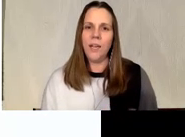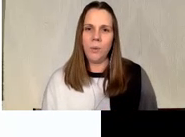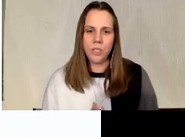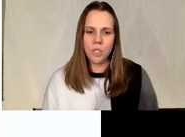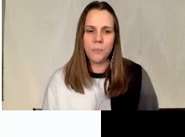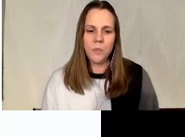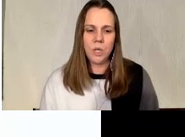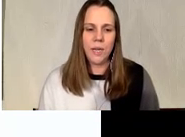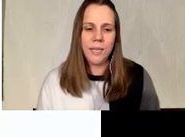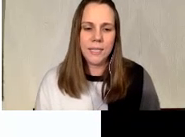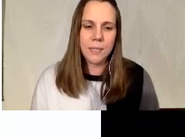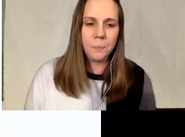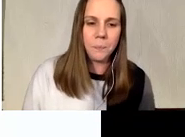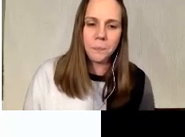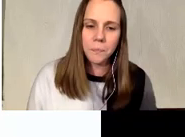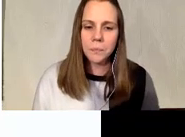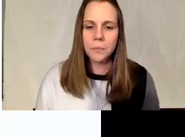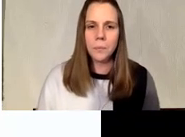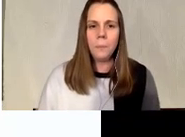of language during this.